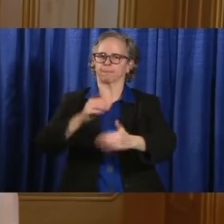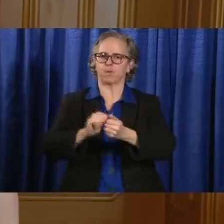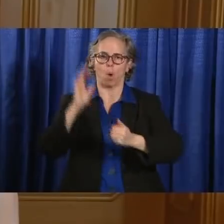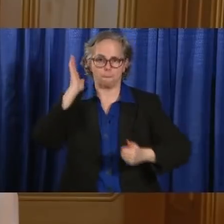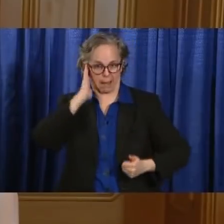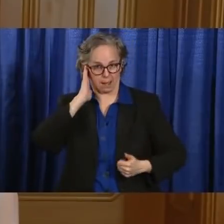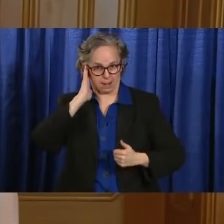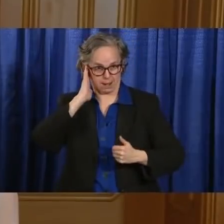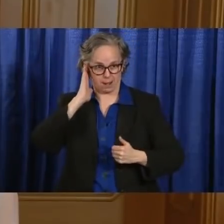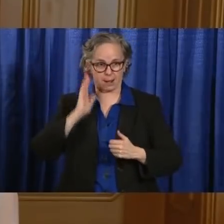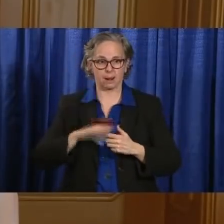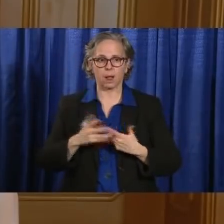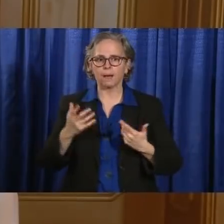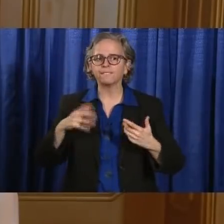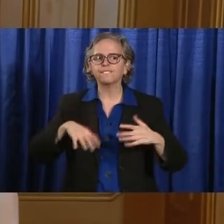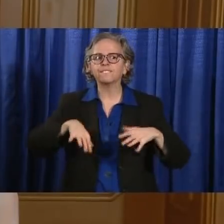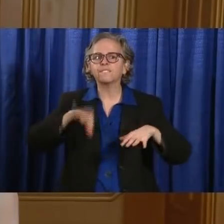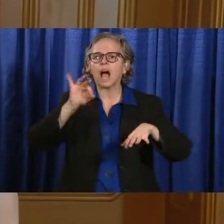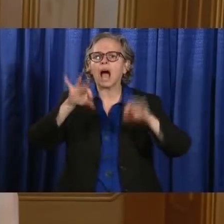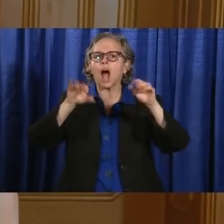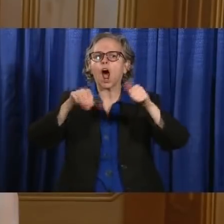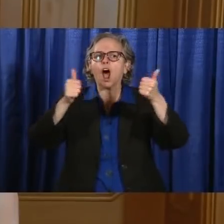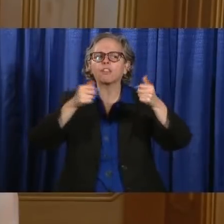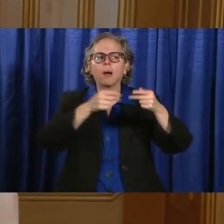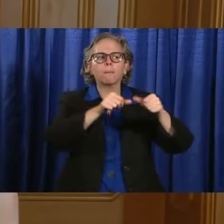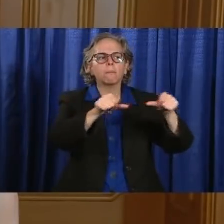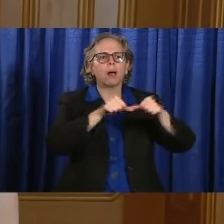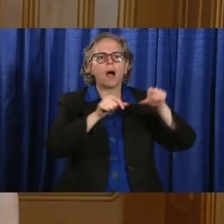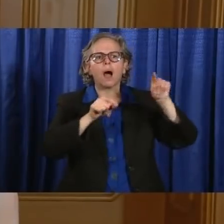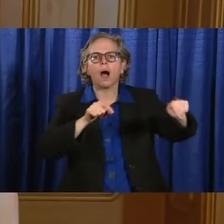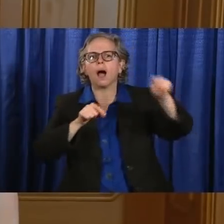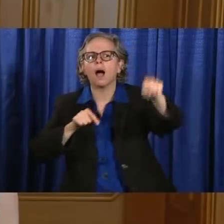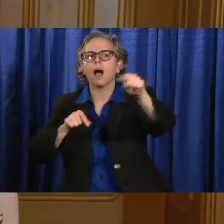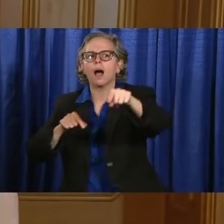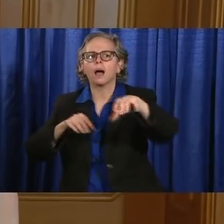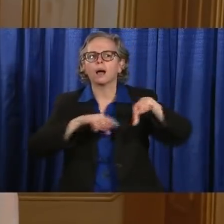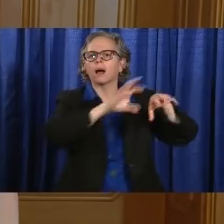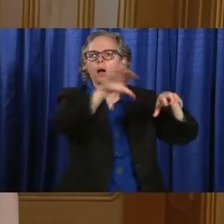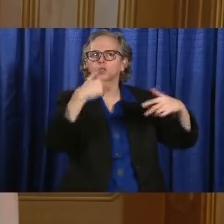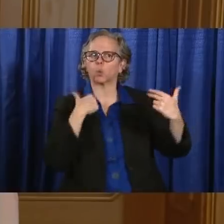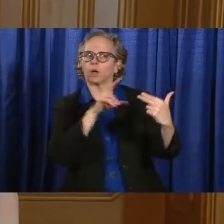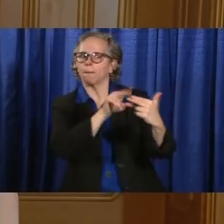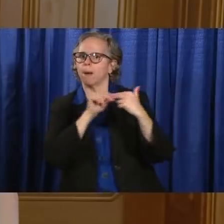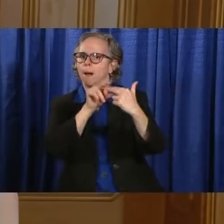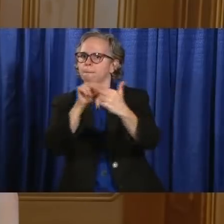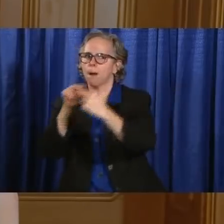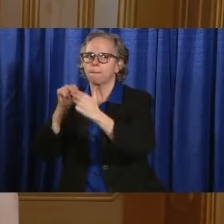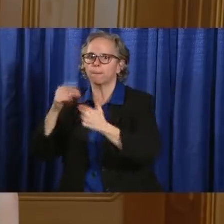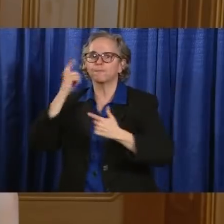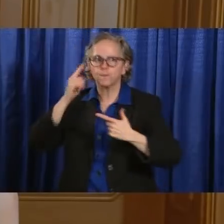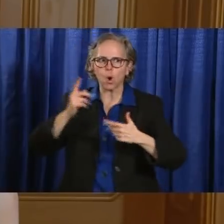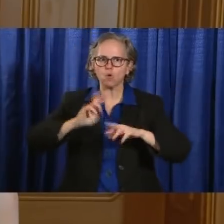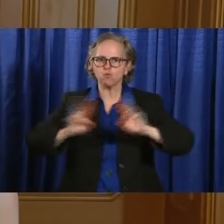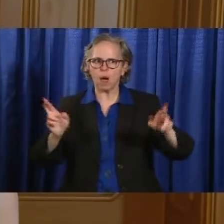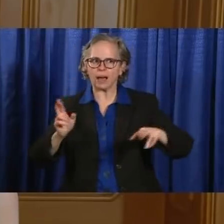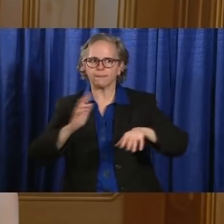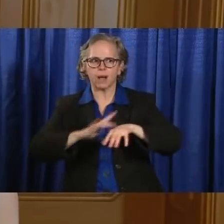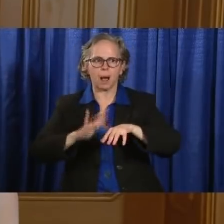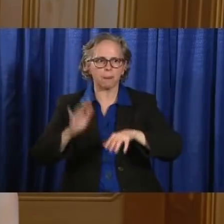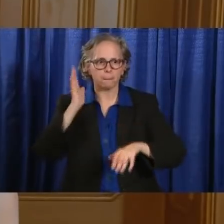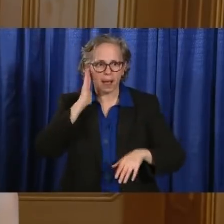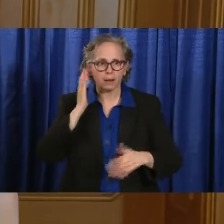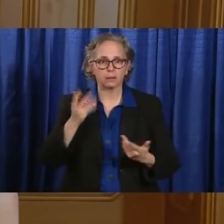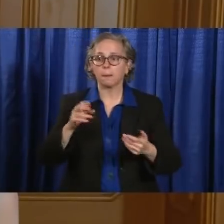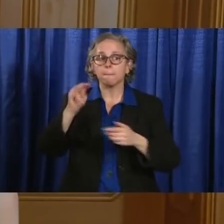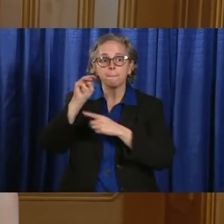build-out. And you're going to start seeing, well, you've already seen mayors go out with the National Guard around the